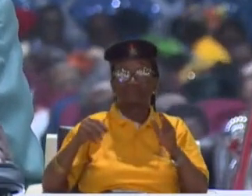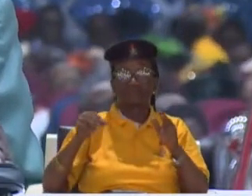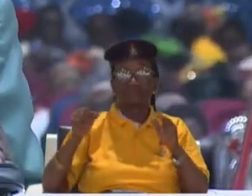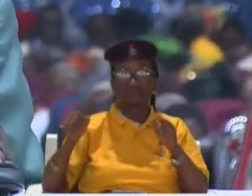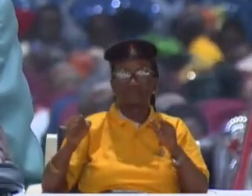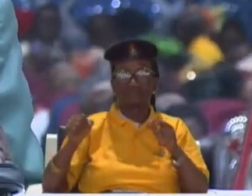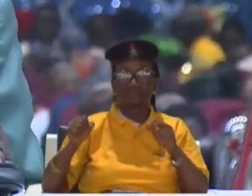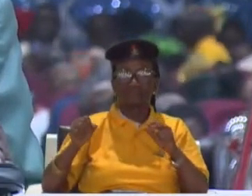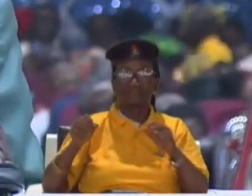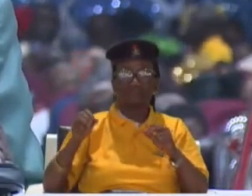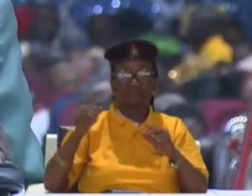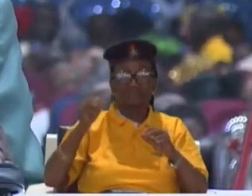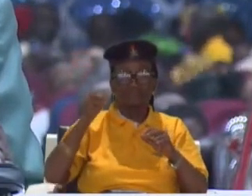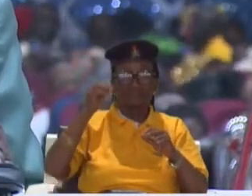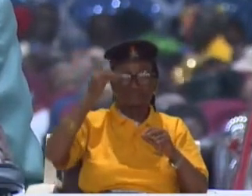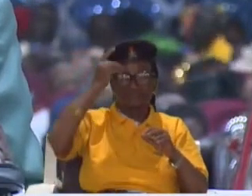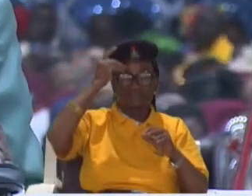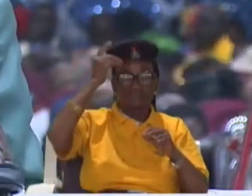demons